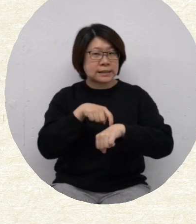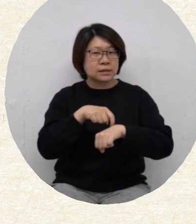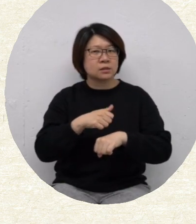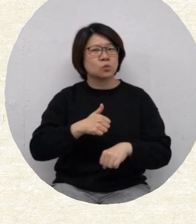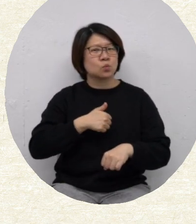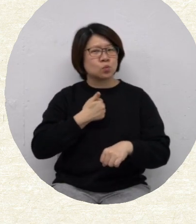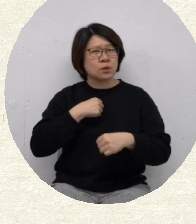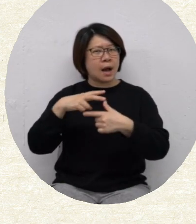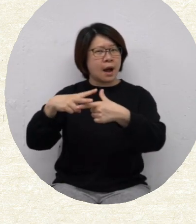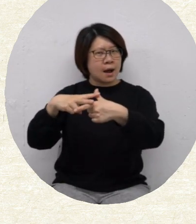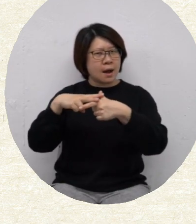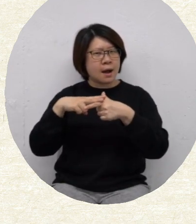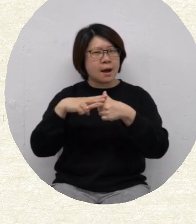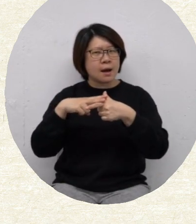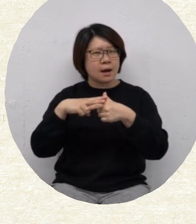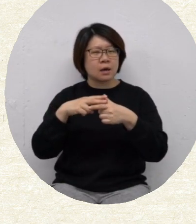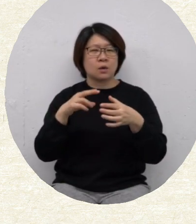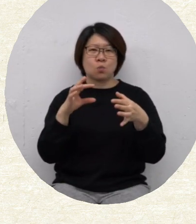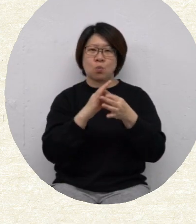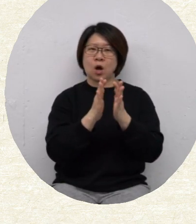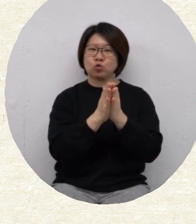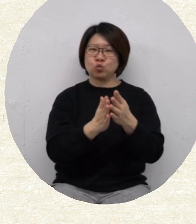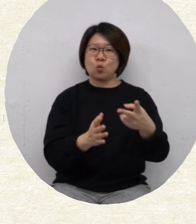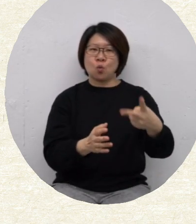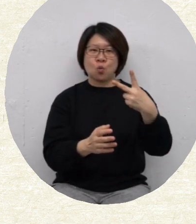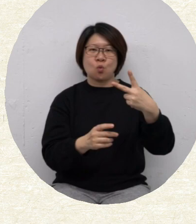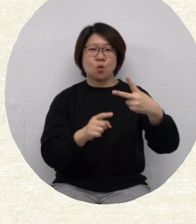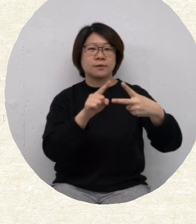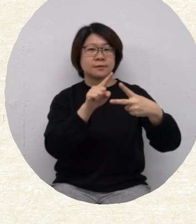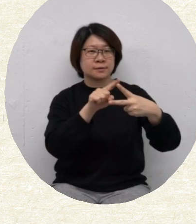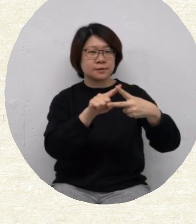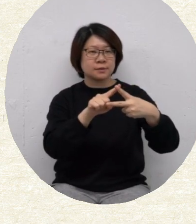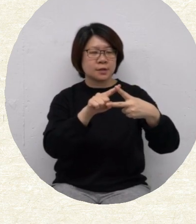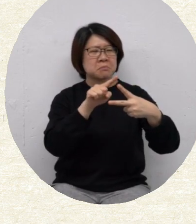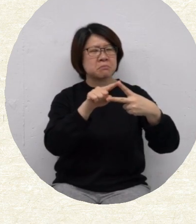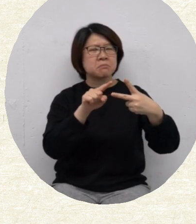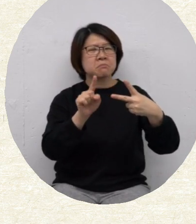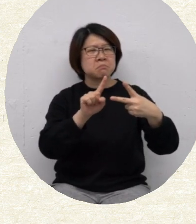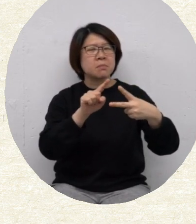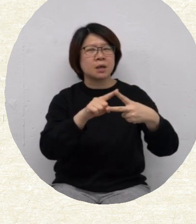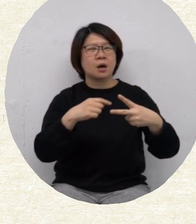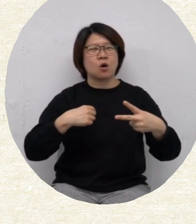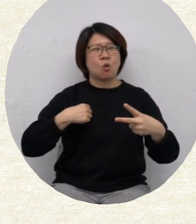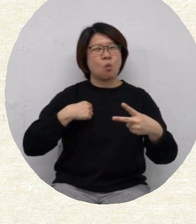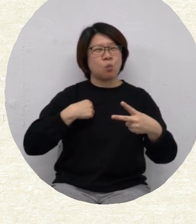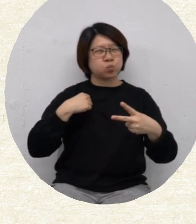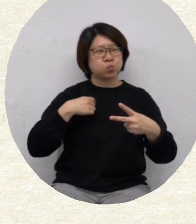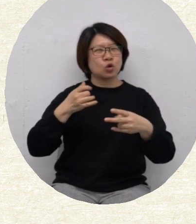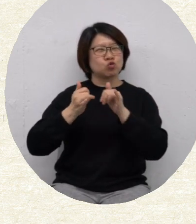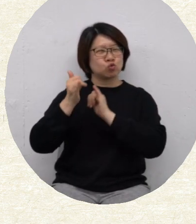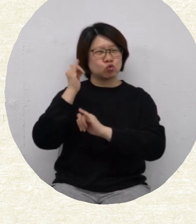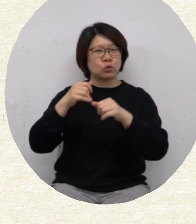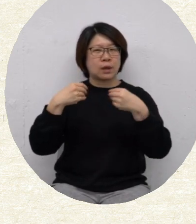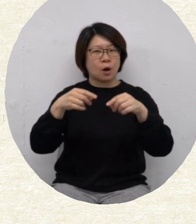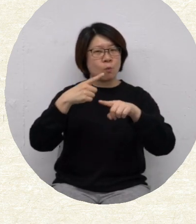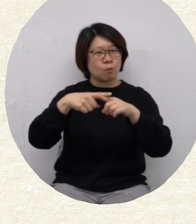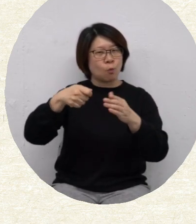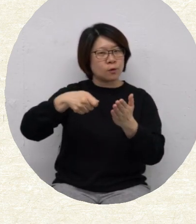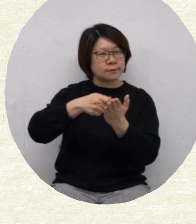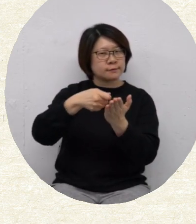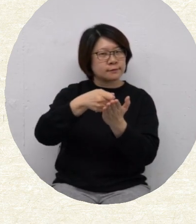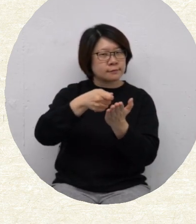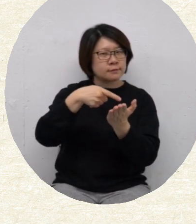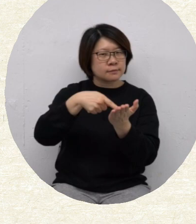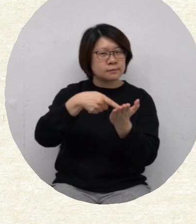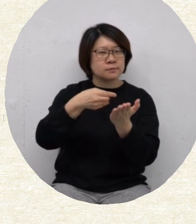China. Soon after these books were published, they were widely distributed to other parts of Asia and were